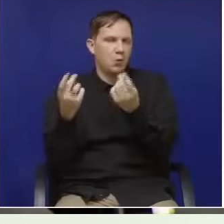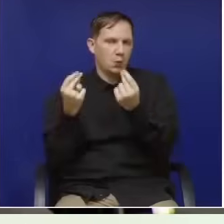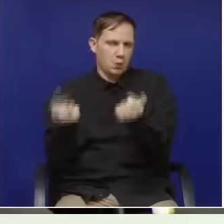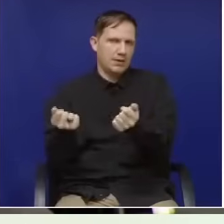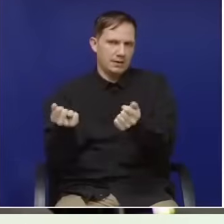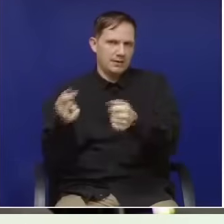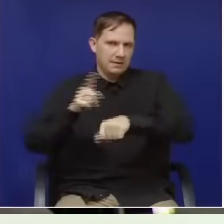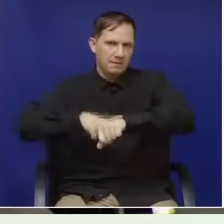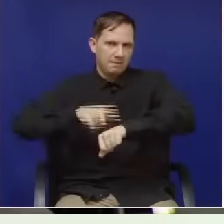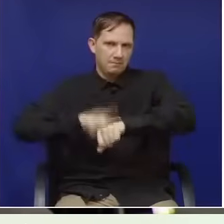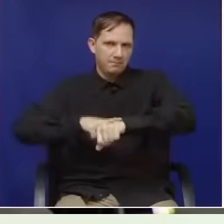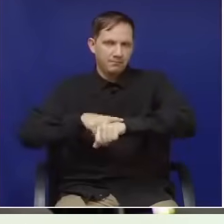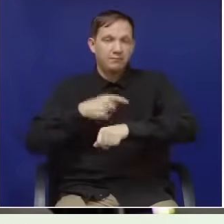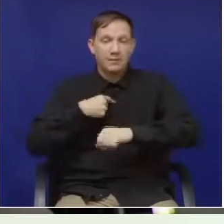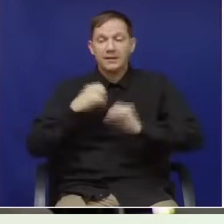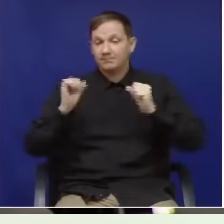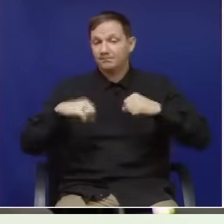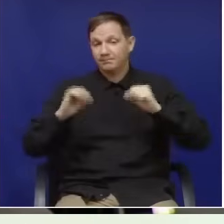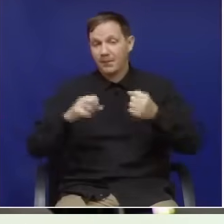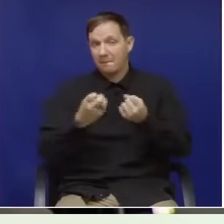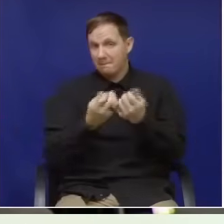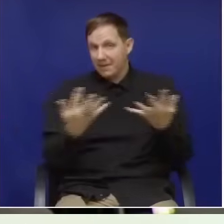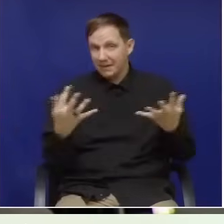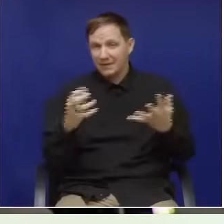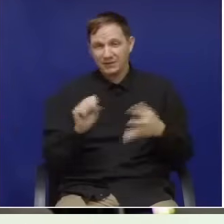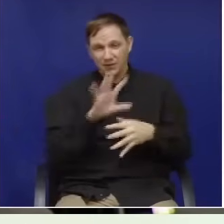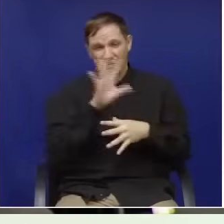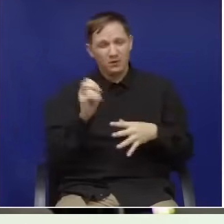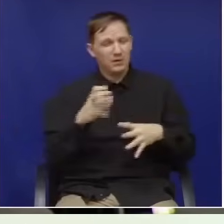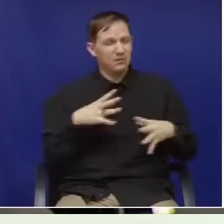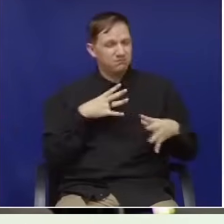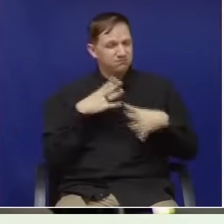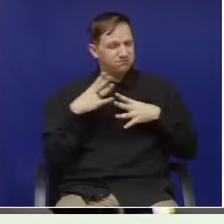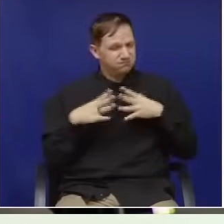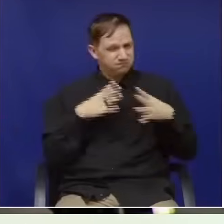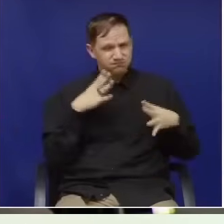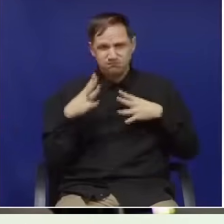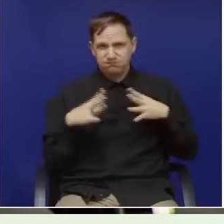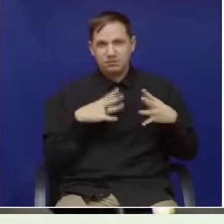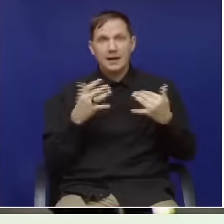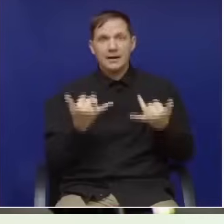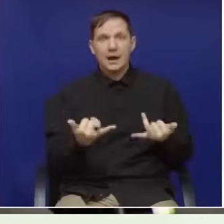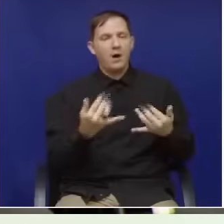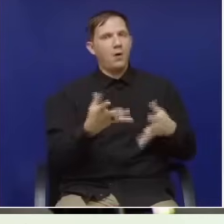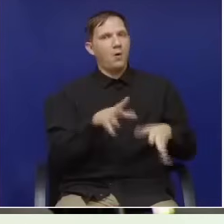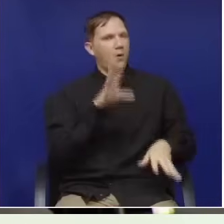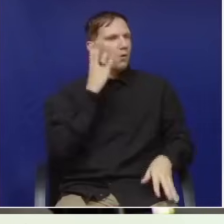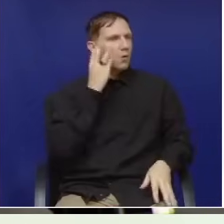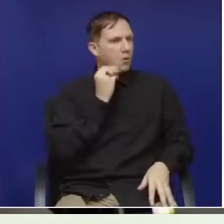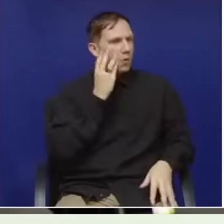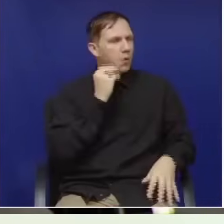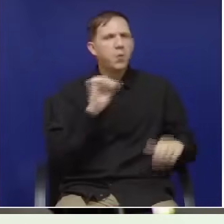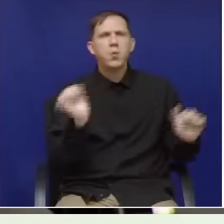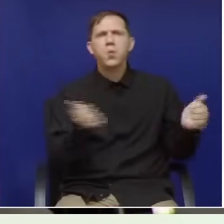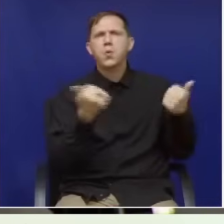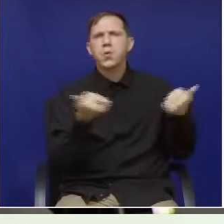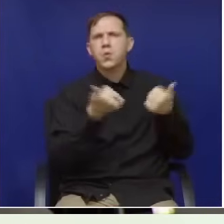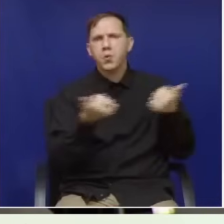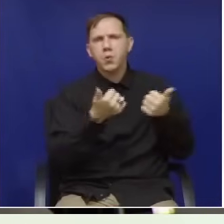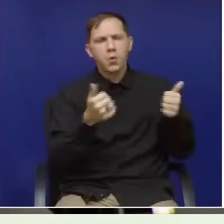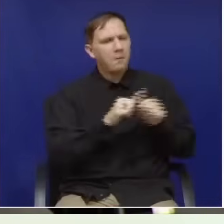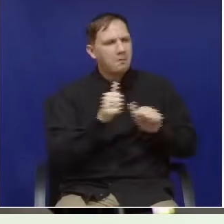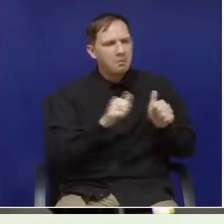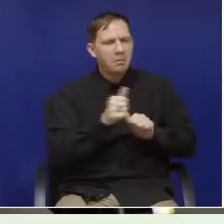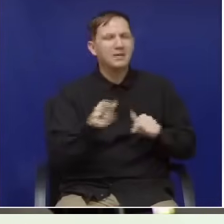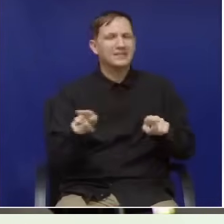certainly, many South Africans have experienced the difference that these service centers are making compared to the arduous process that the